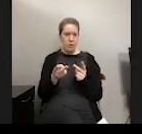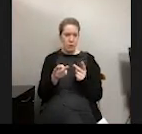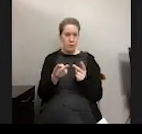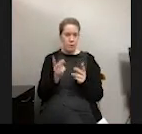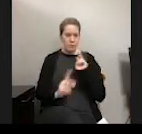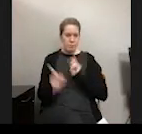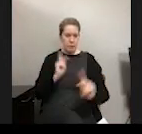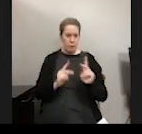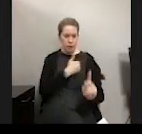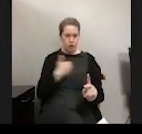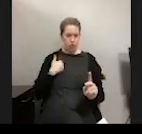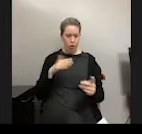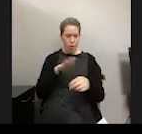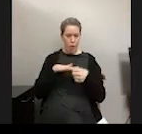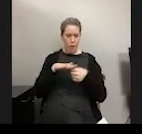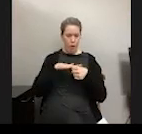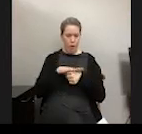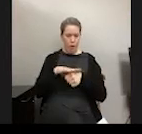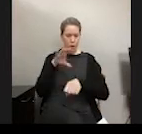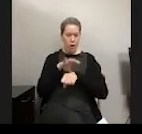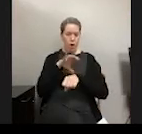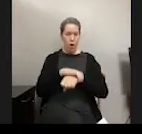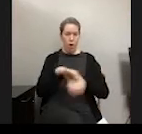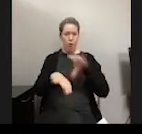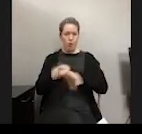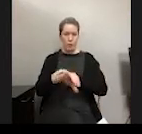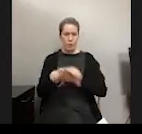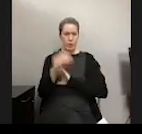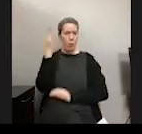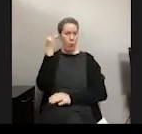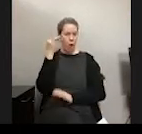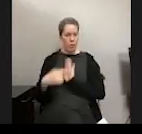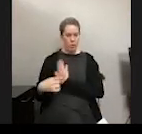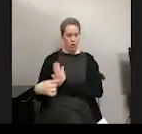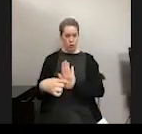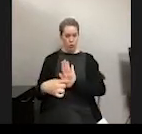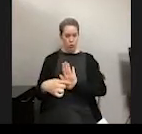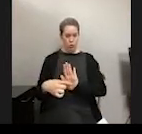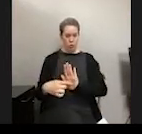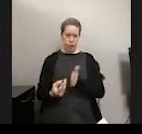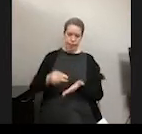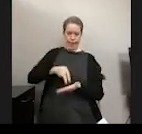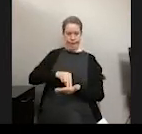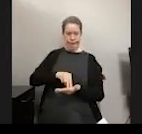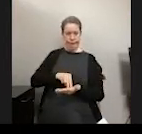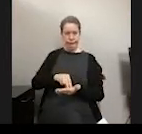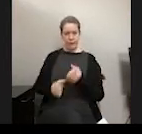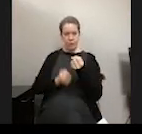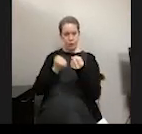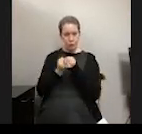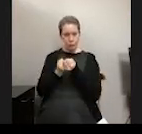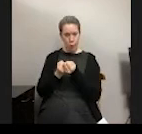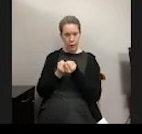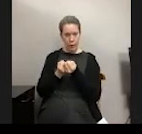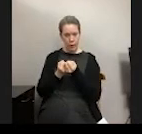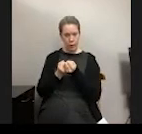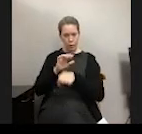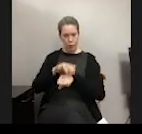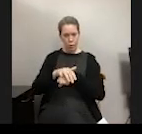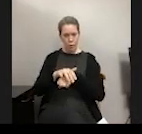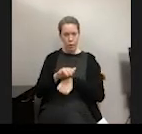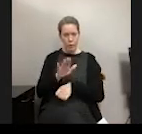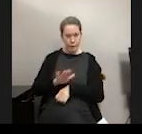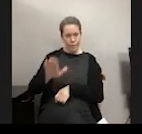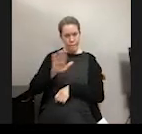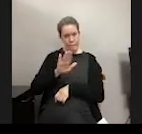concerns of colonial oppression. Will the Toronto Public Art Strategy promote artists and their communities to be given